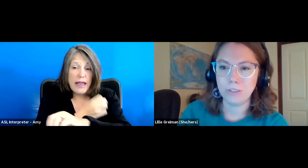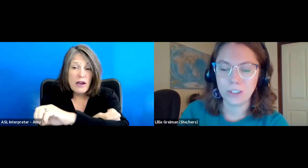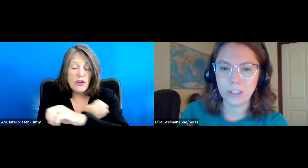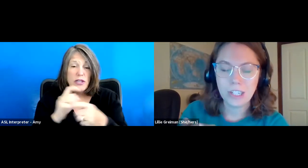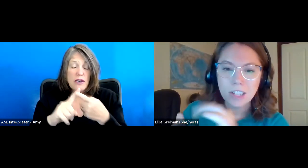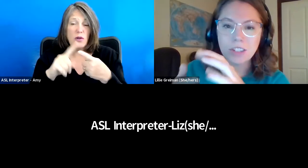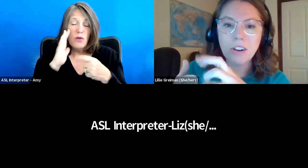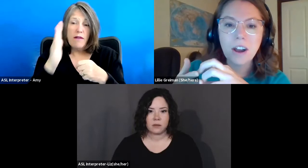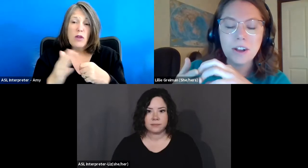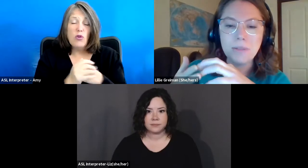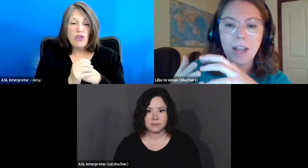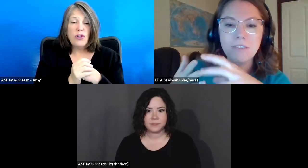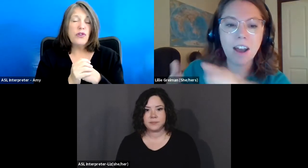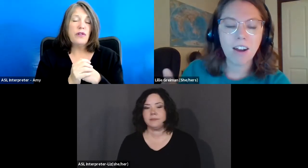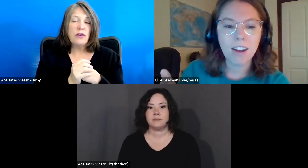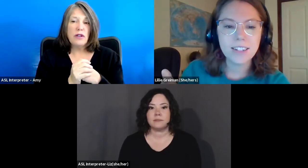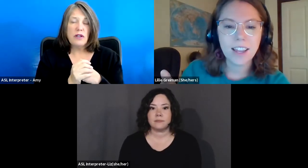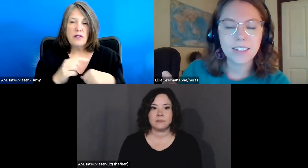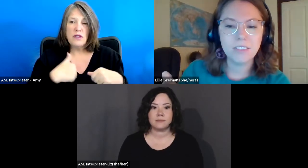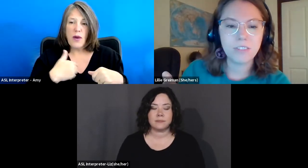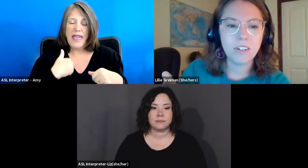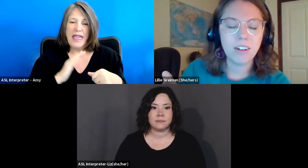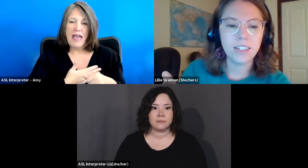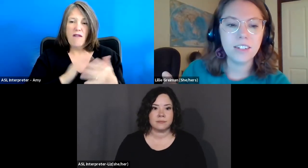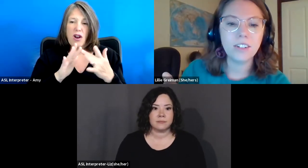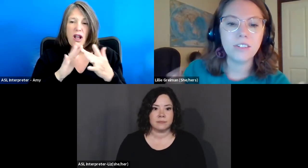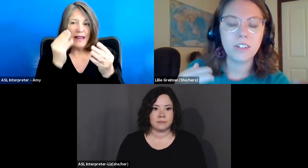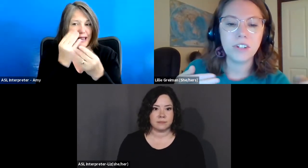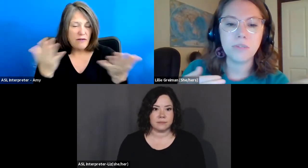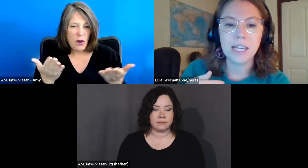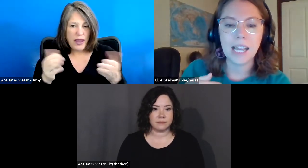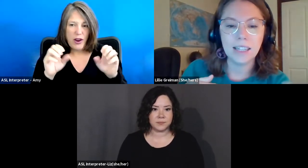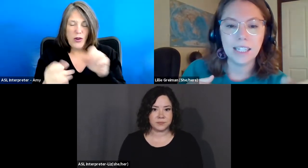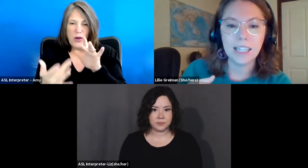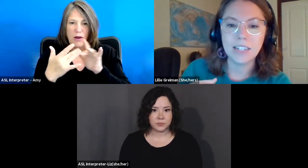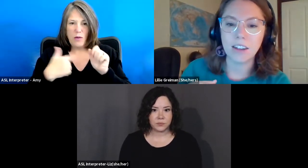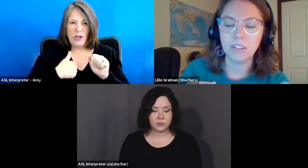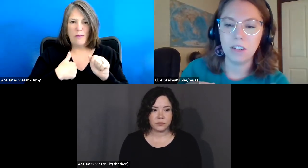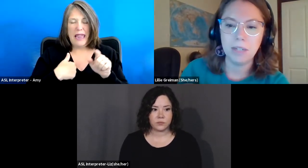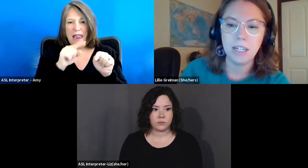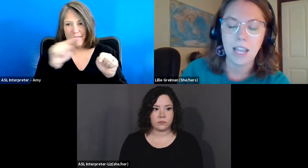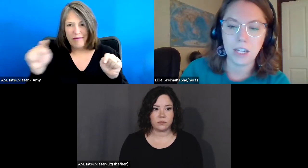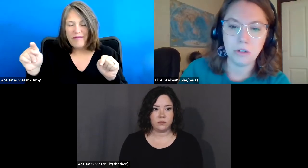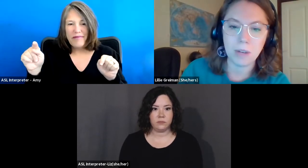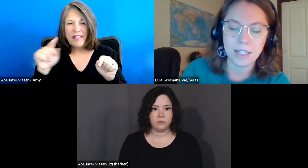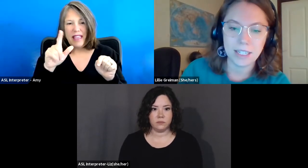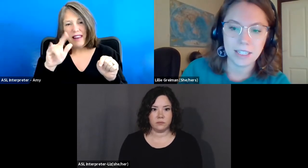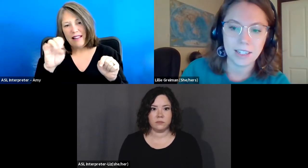the future. So I've got our contact info on here. You can reach me at